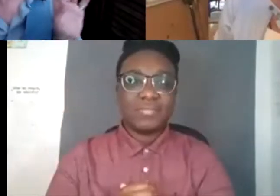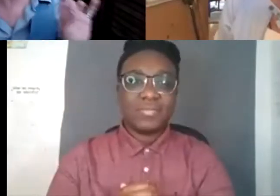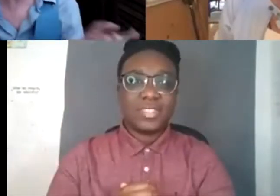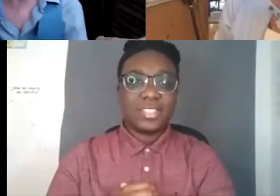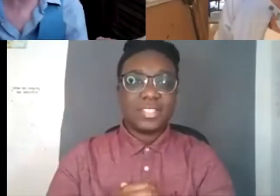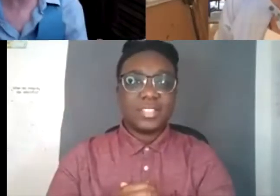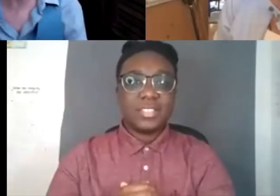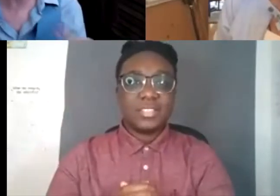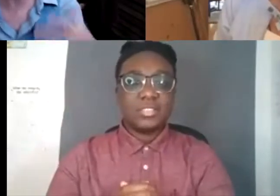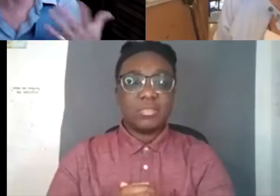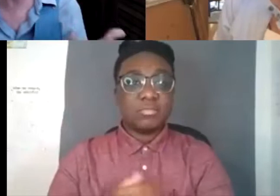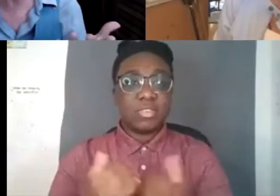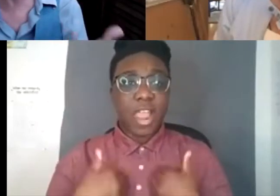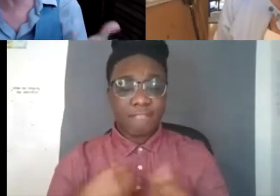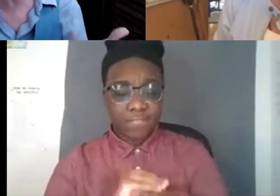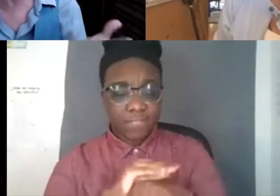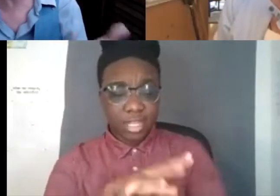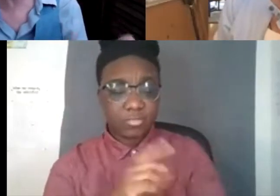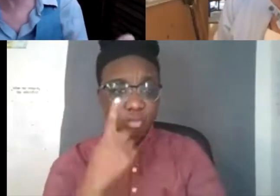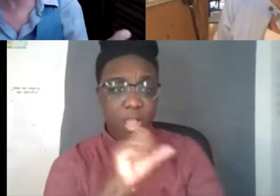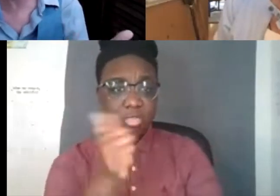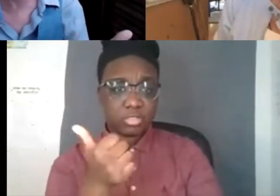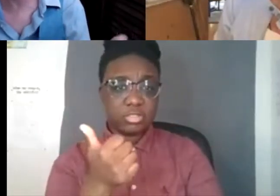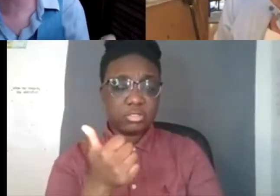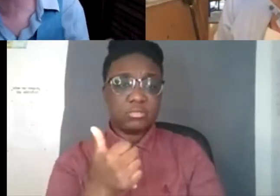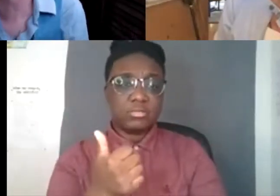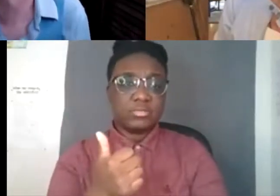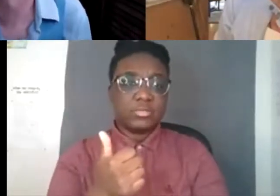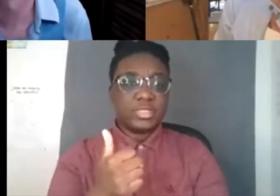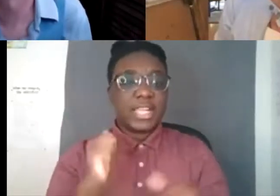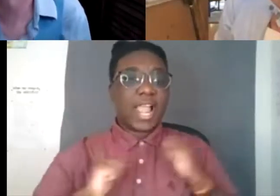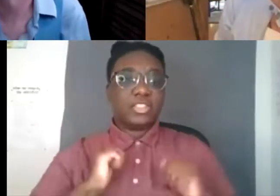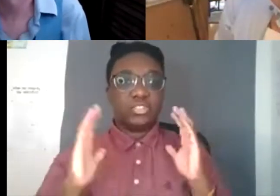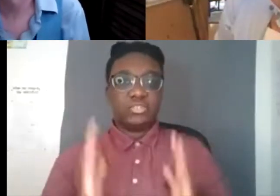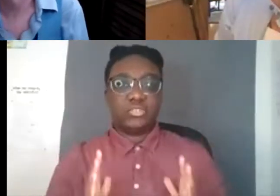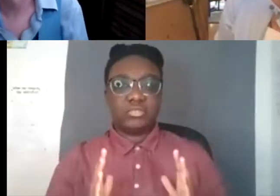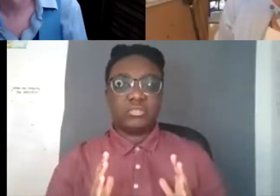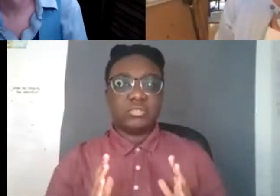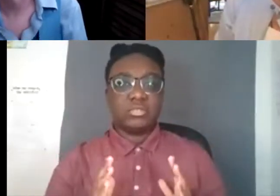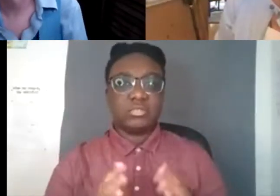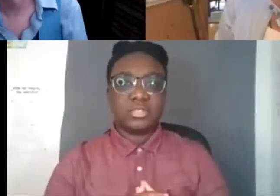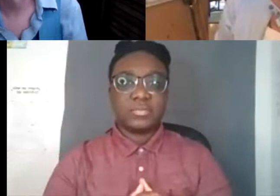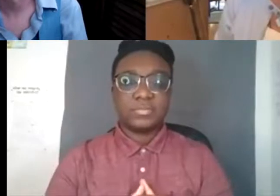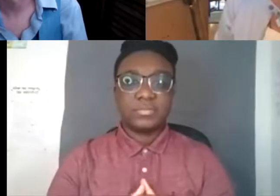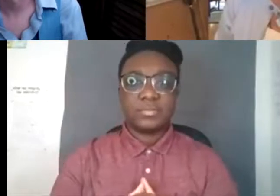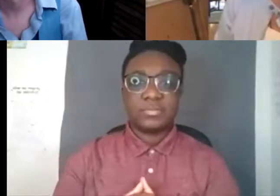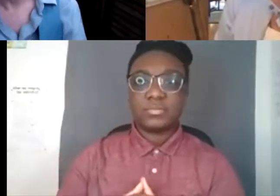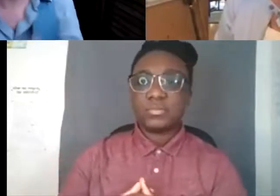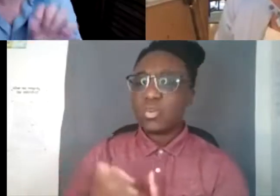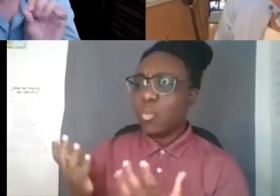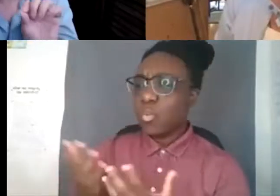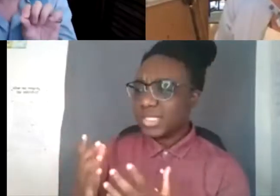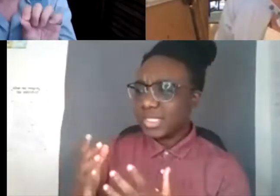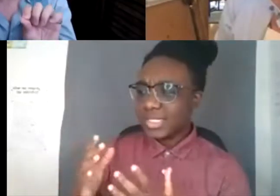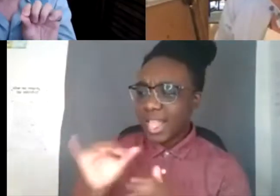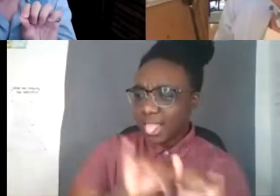what advice would you give to up and coming actors and performers? What is it like? Or